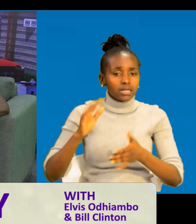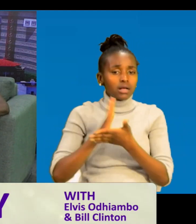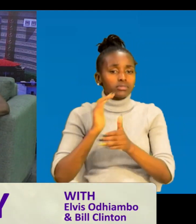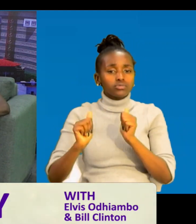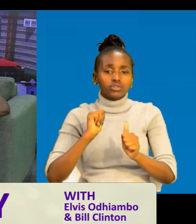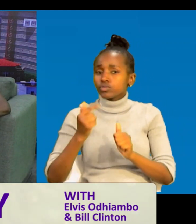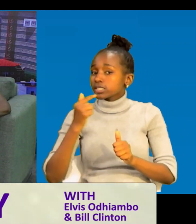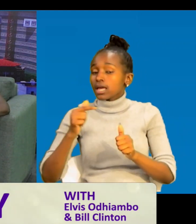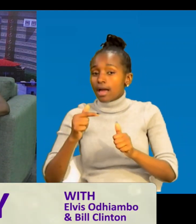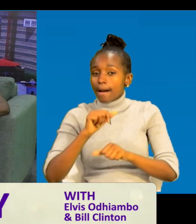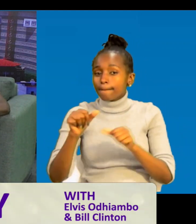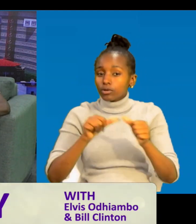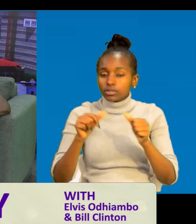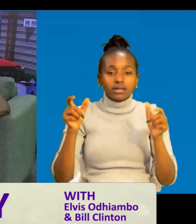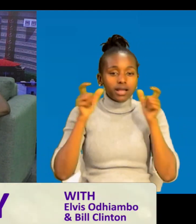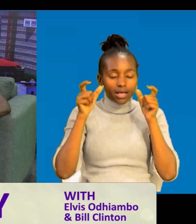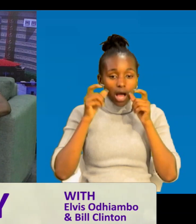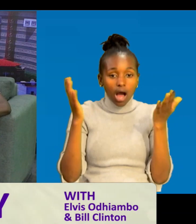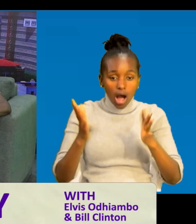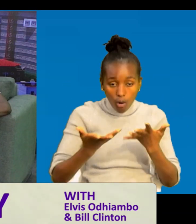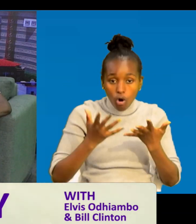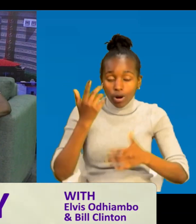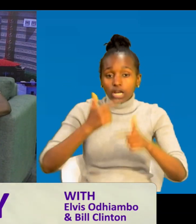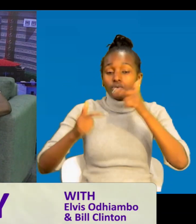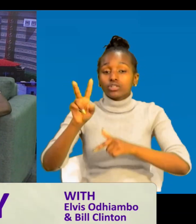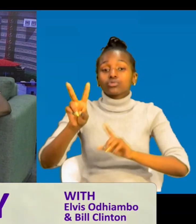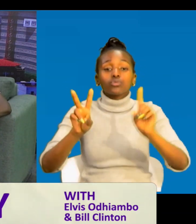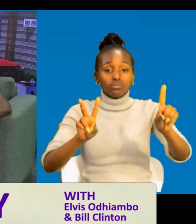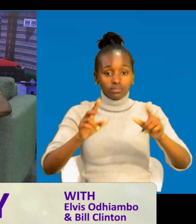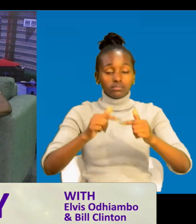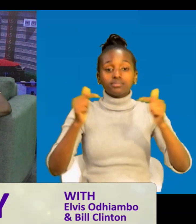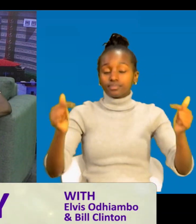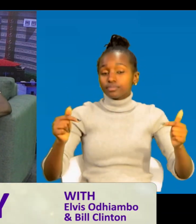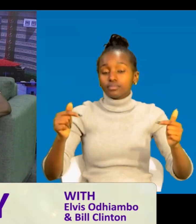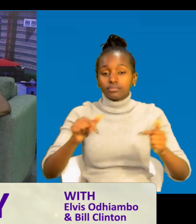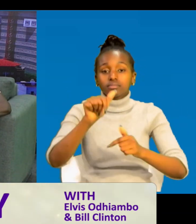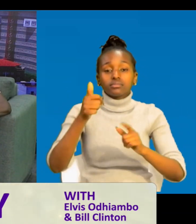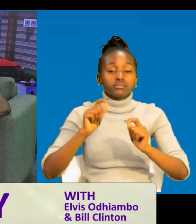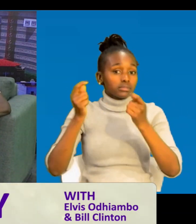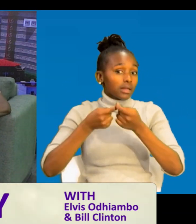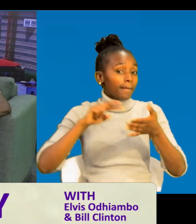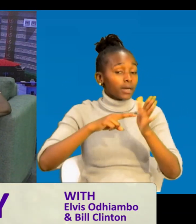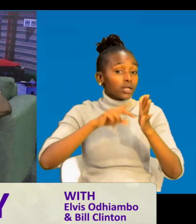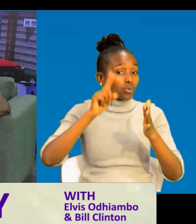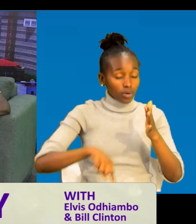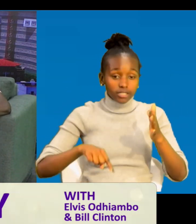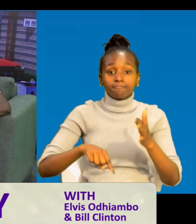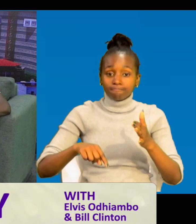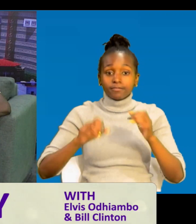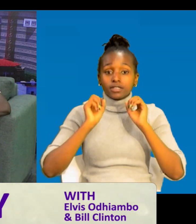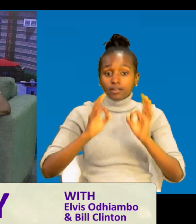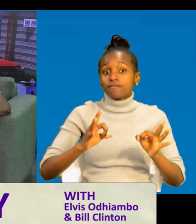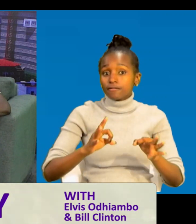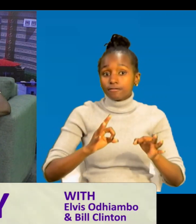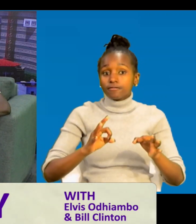they won 2-1 actually against Tusker FC. That goes to show you that they are a threat. against a top side, because Gor Mahia, yes, they're